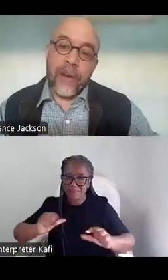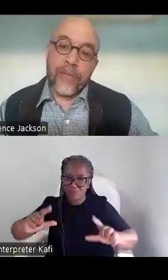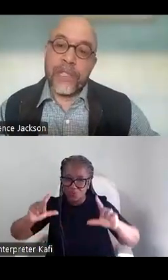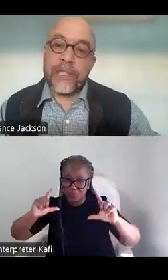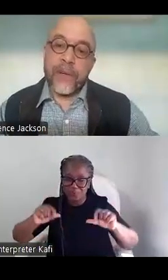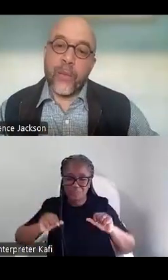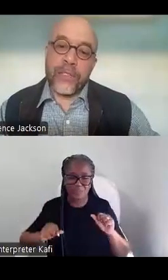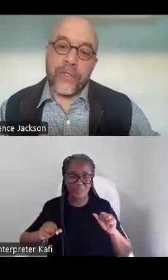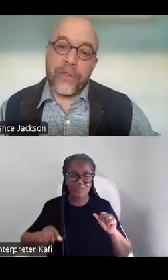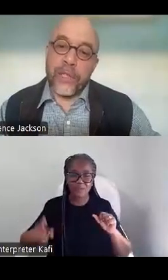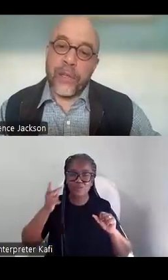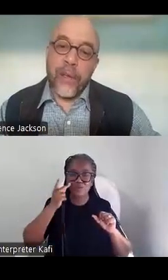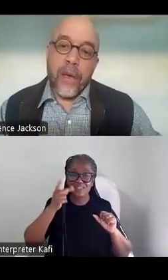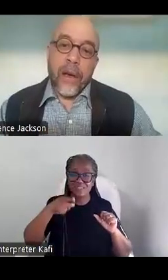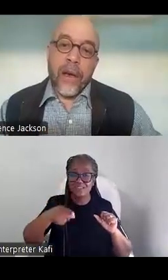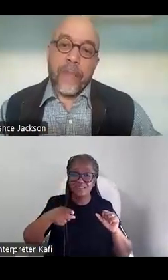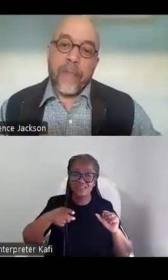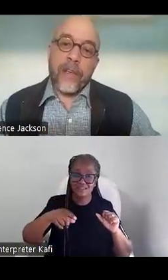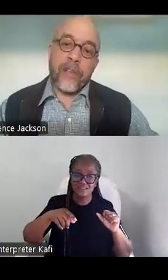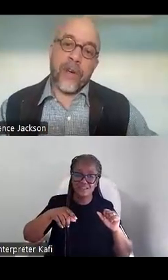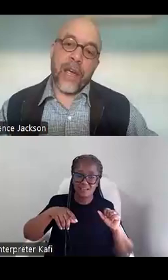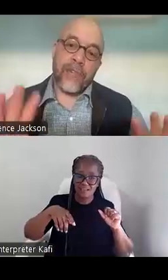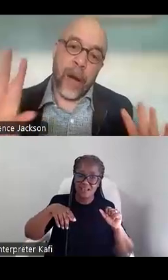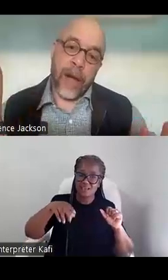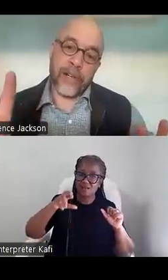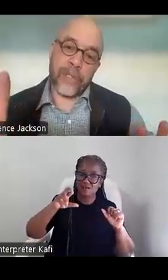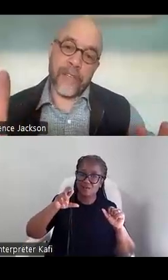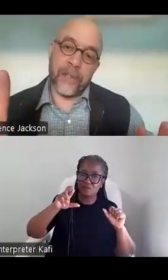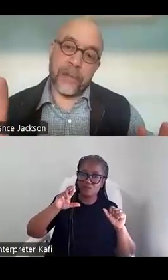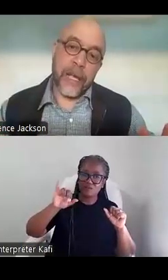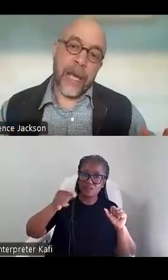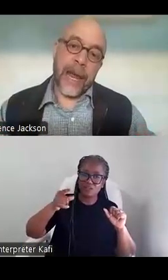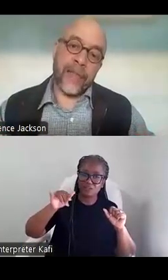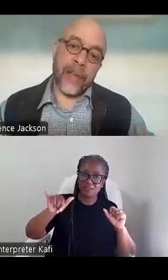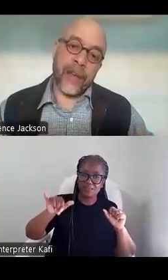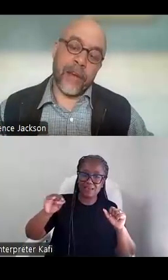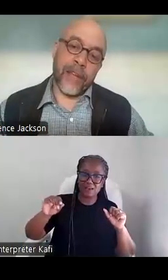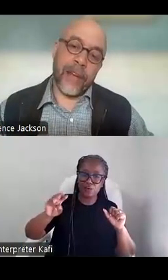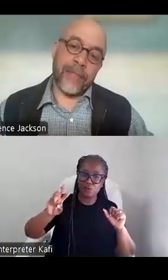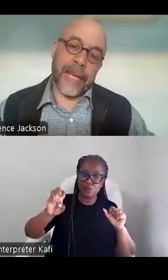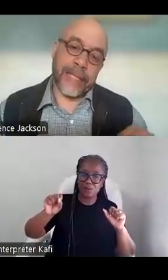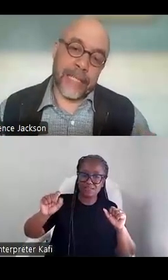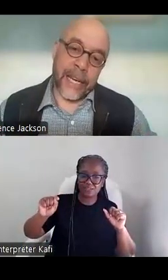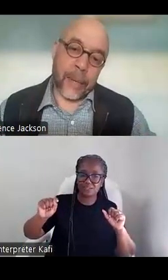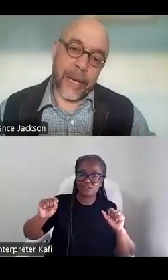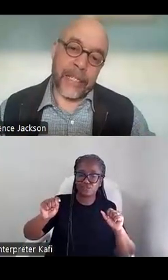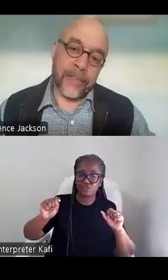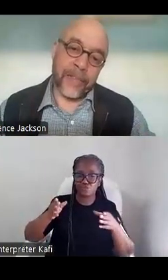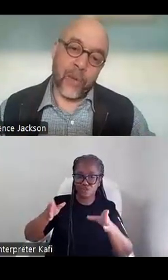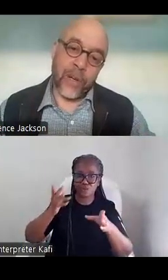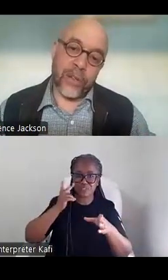Ridgely and West Street, you have the Potter's Field, And then they have designated